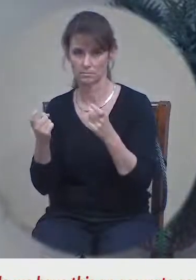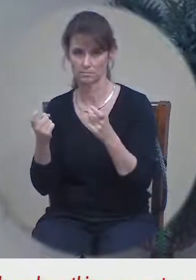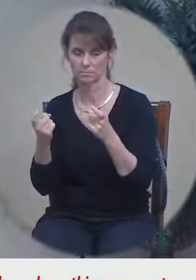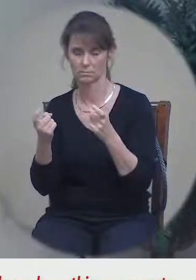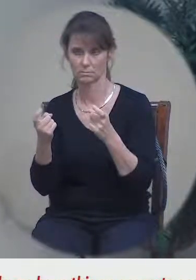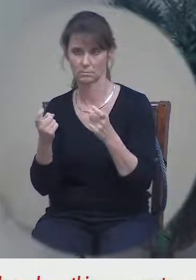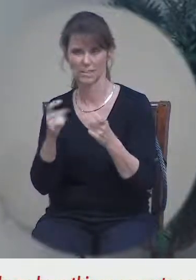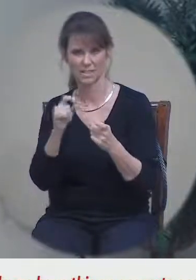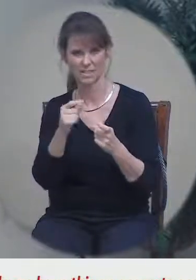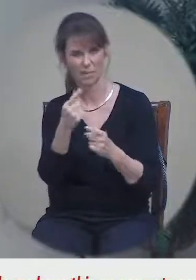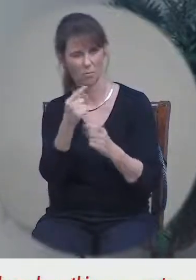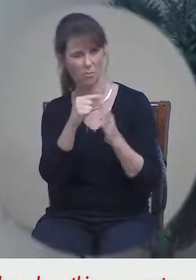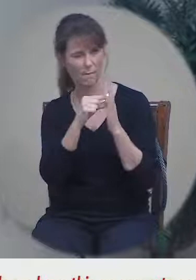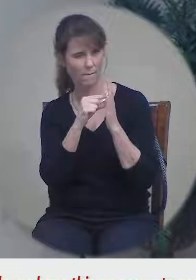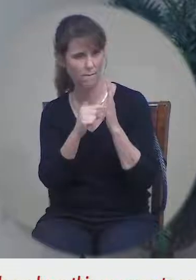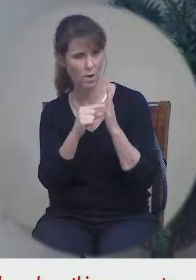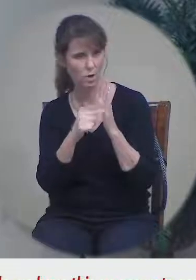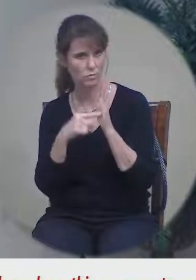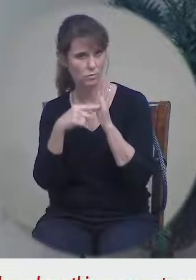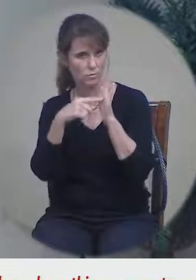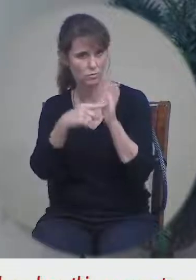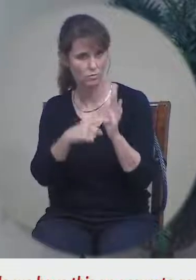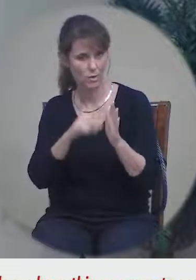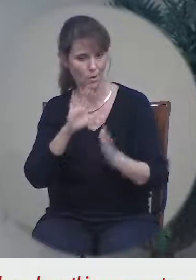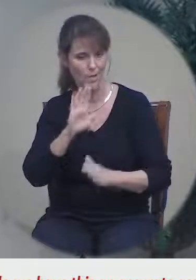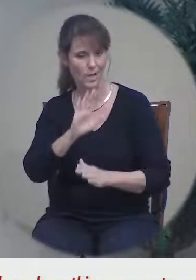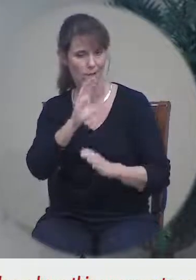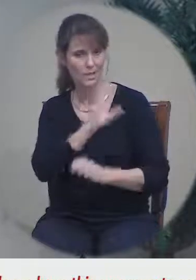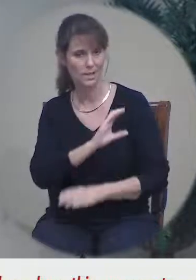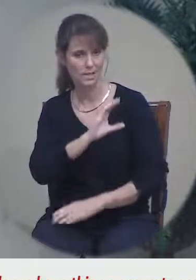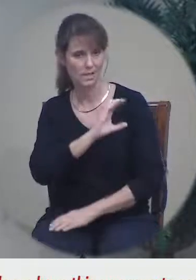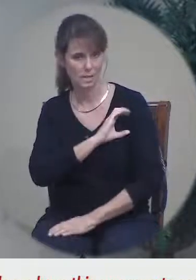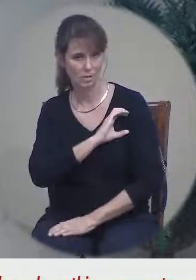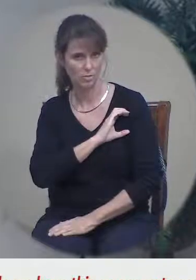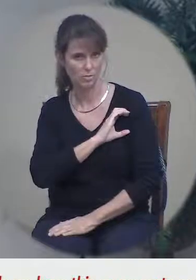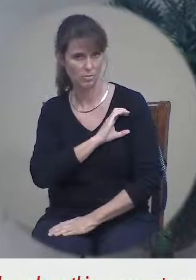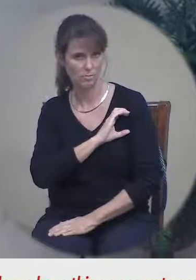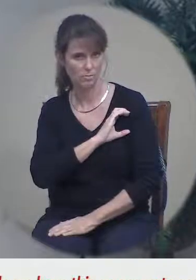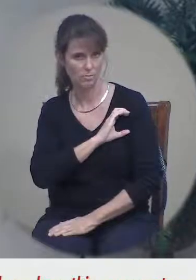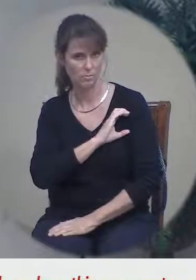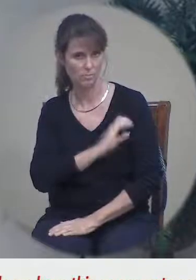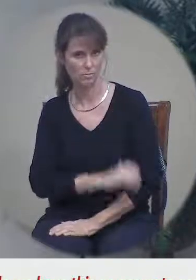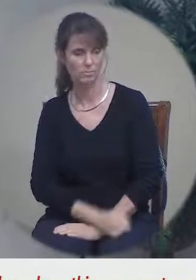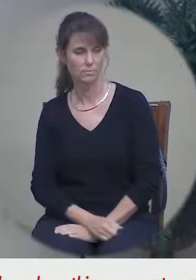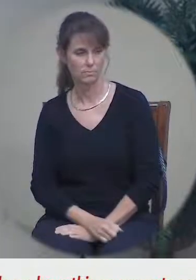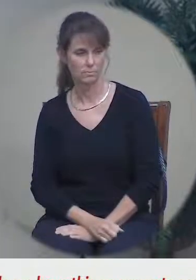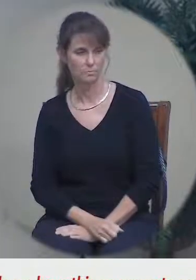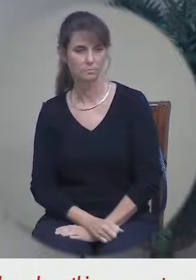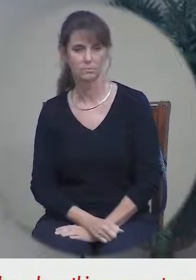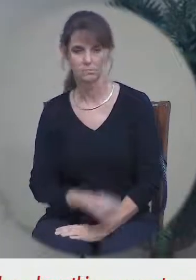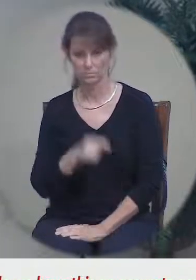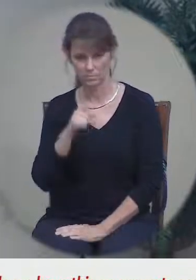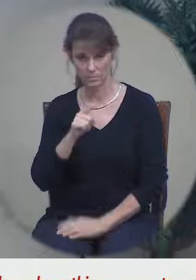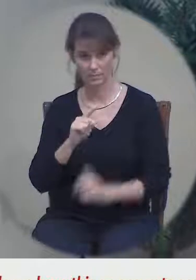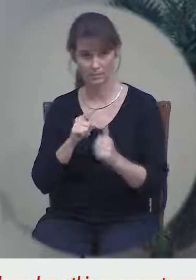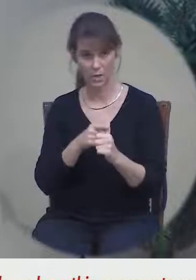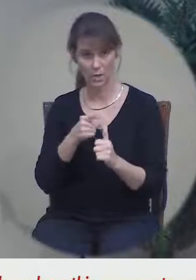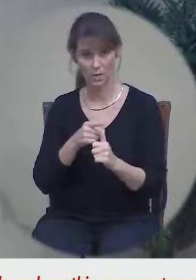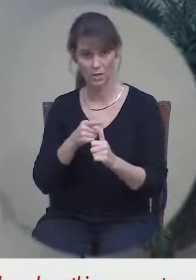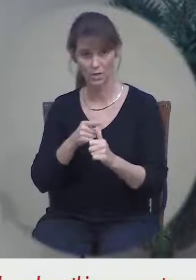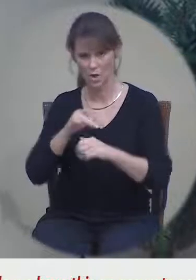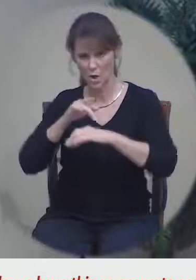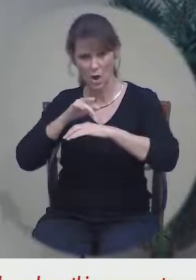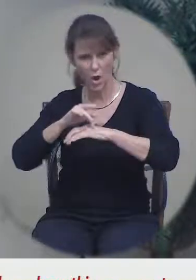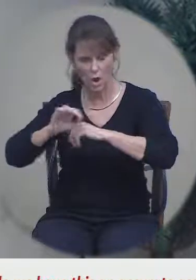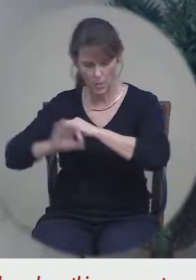that one verse that point to his character. First of all, as Andy pointed out, he rises up early. He